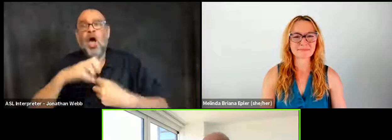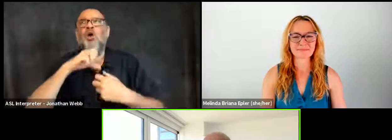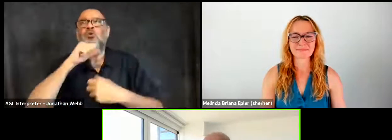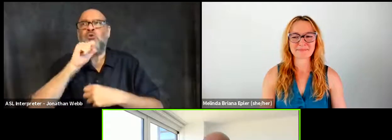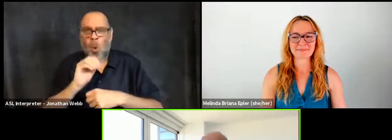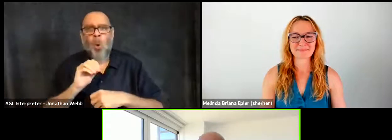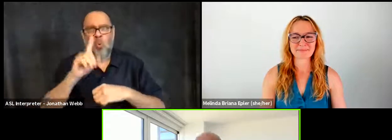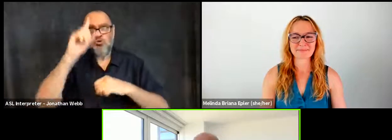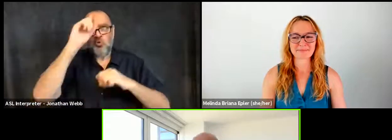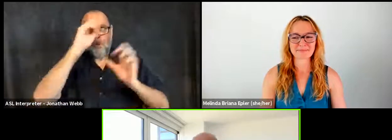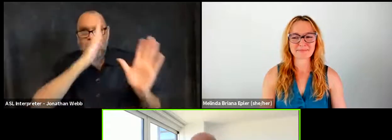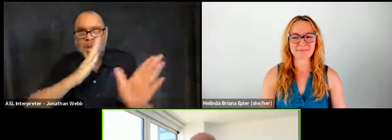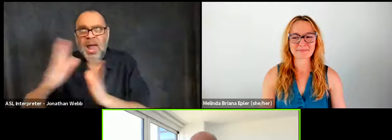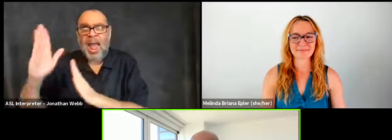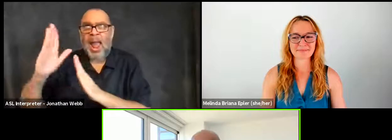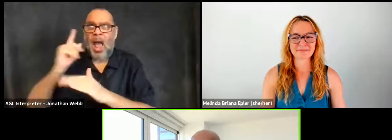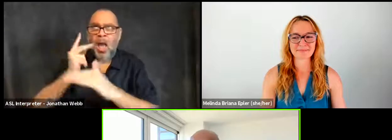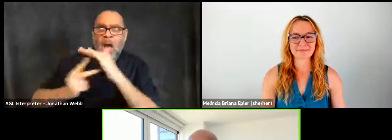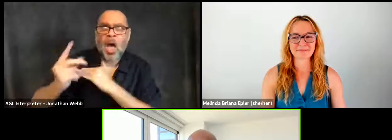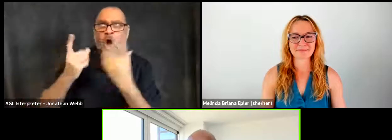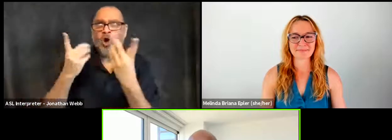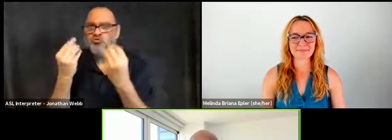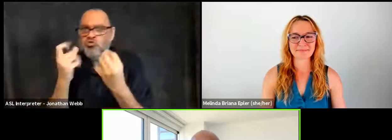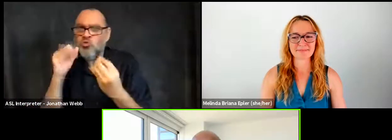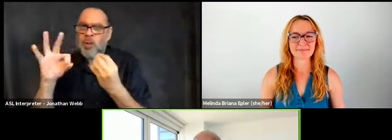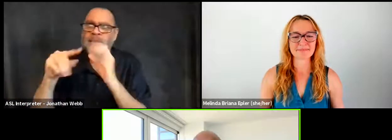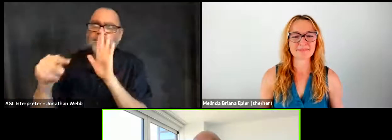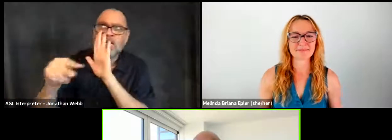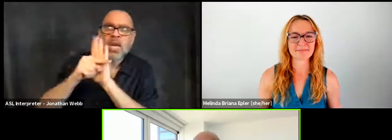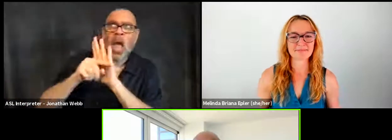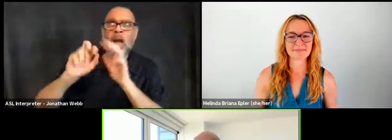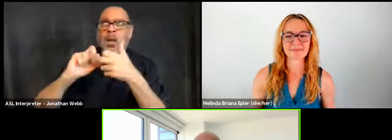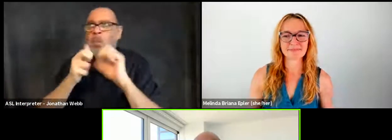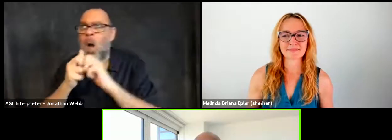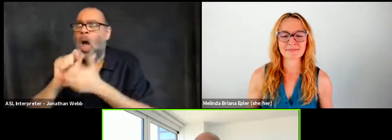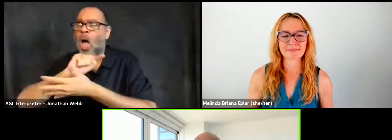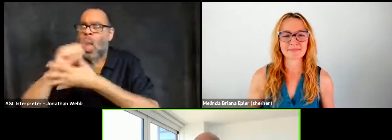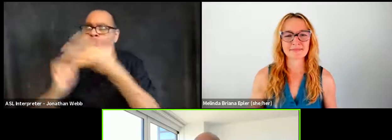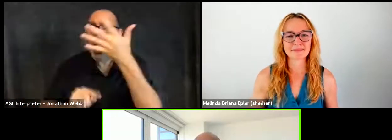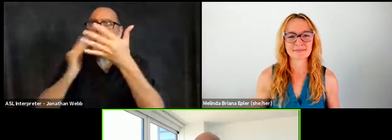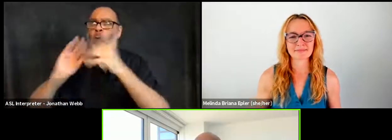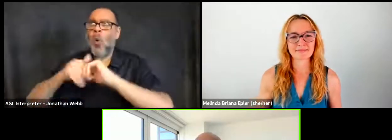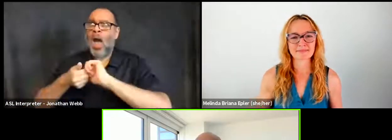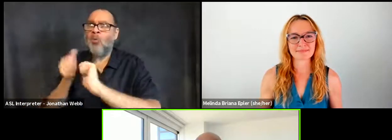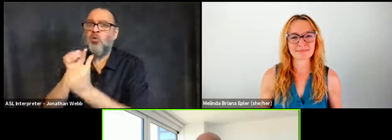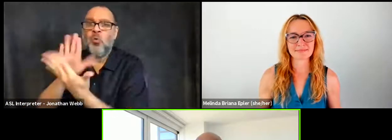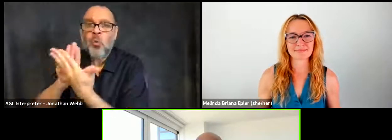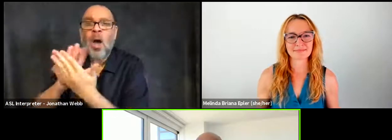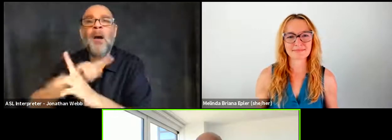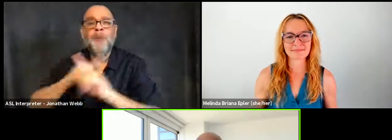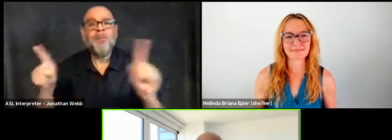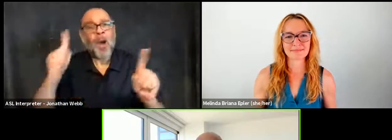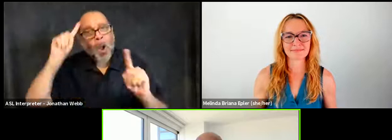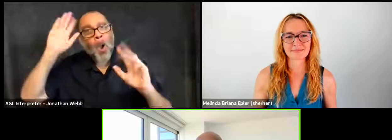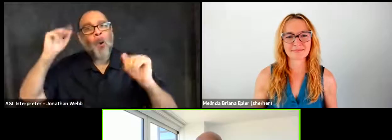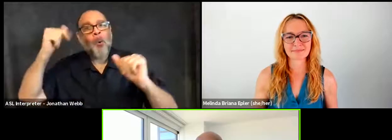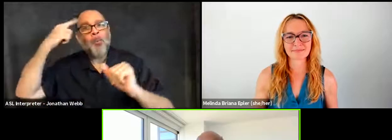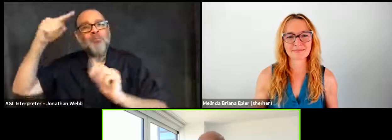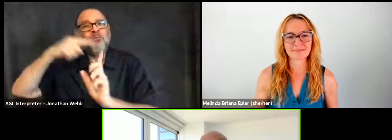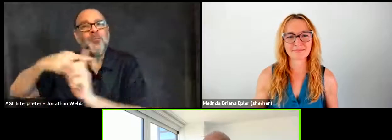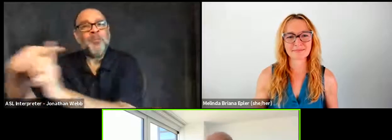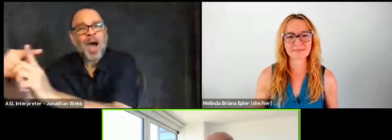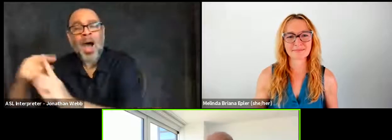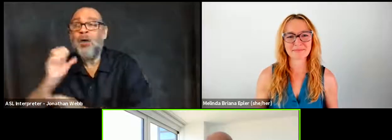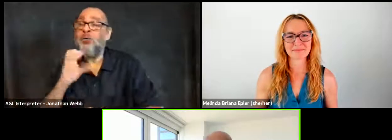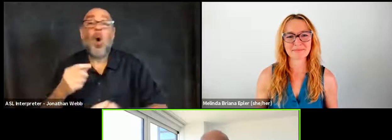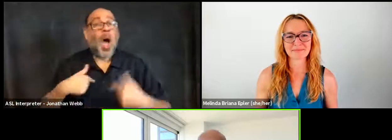GPS tracker. I have a set device, and people can follow me real time. So you want to be a good ally? Of